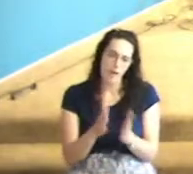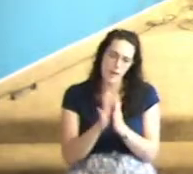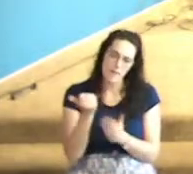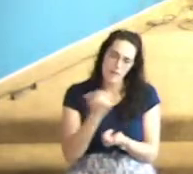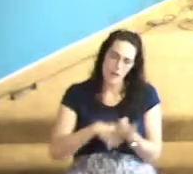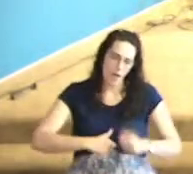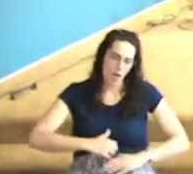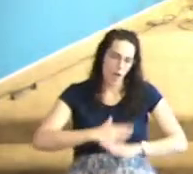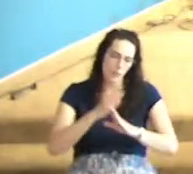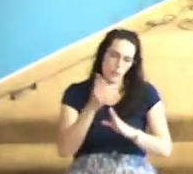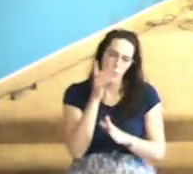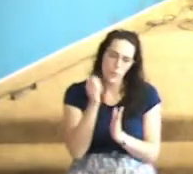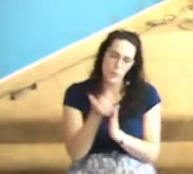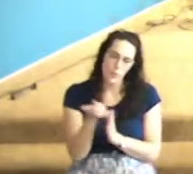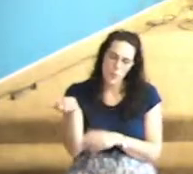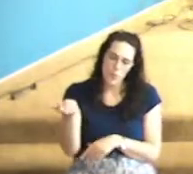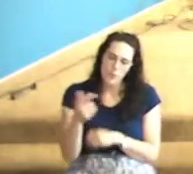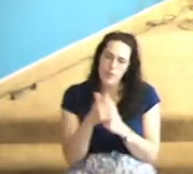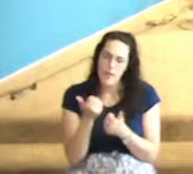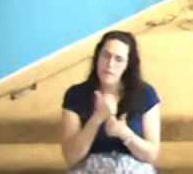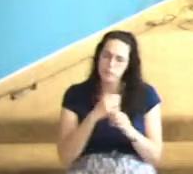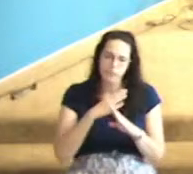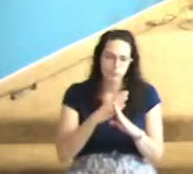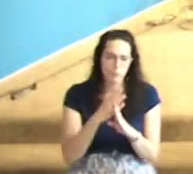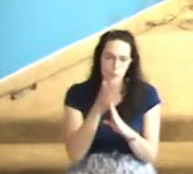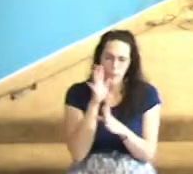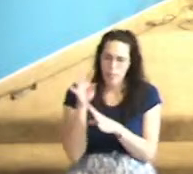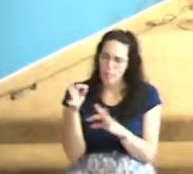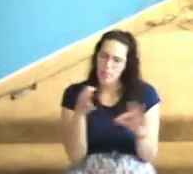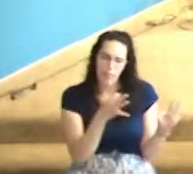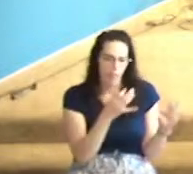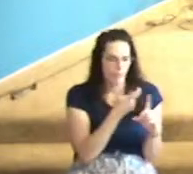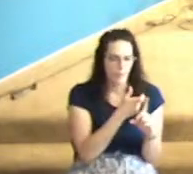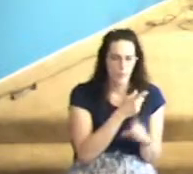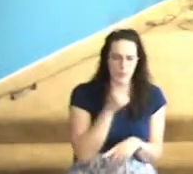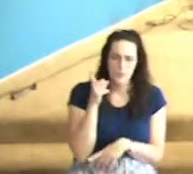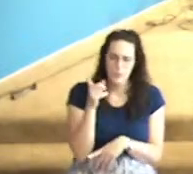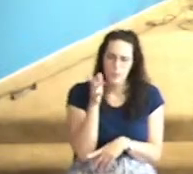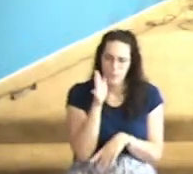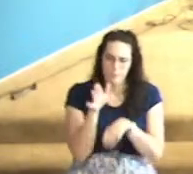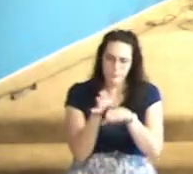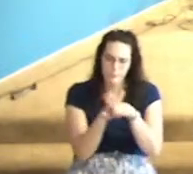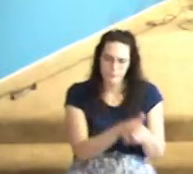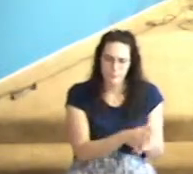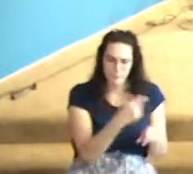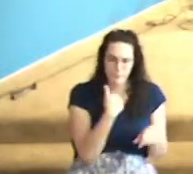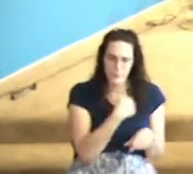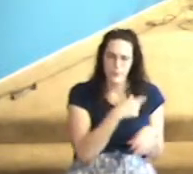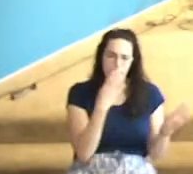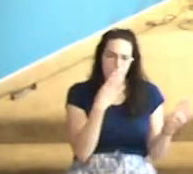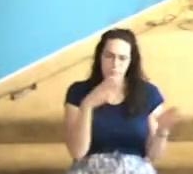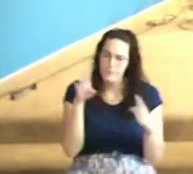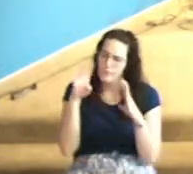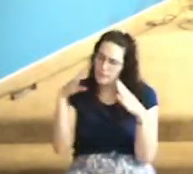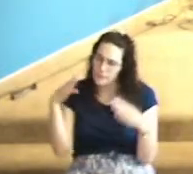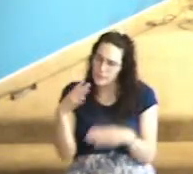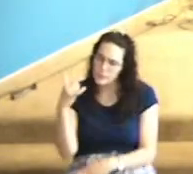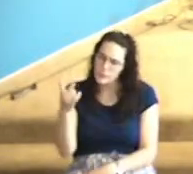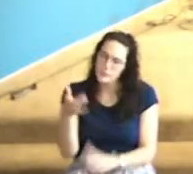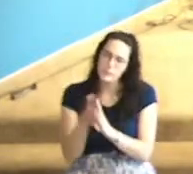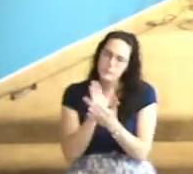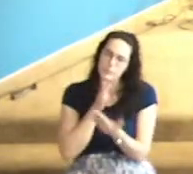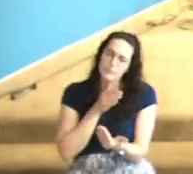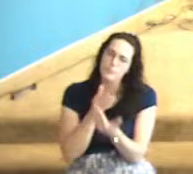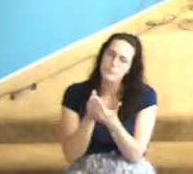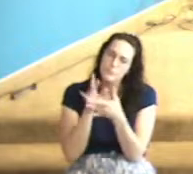obstacles, barriers, anything that's drawing us away from you, so that we can come and see you and grow closer to